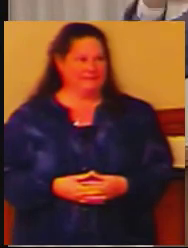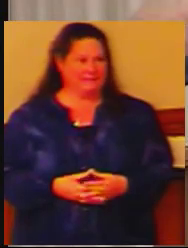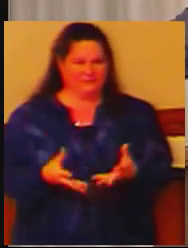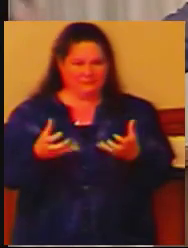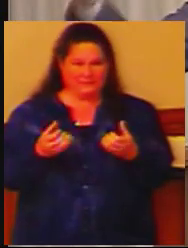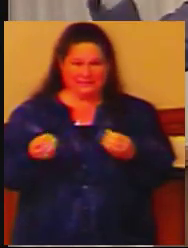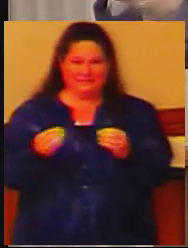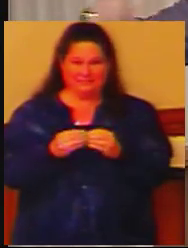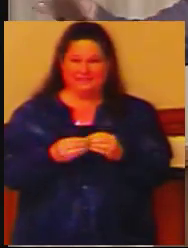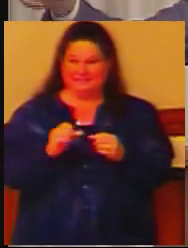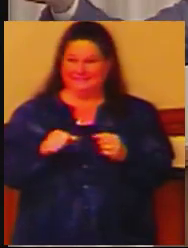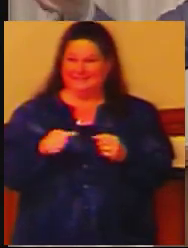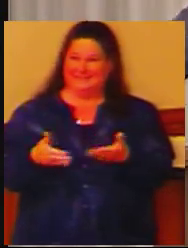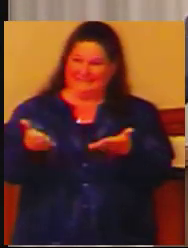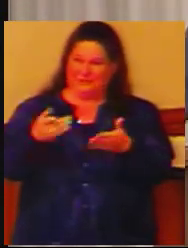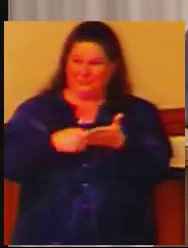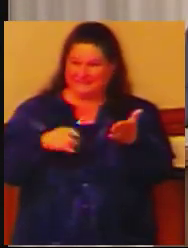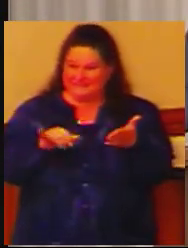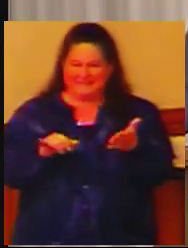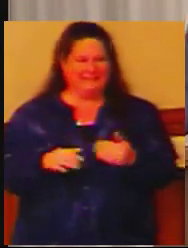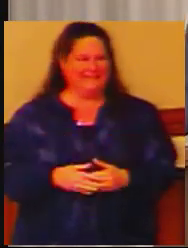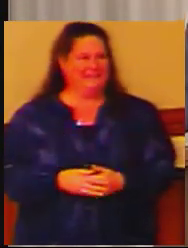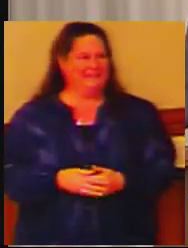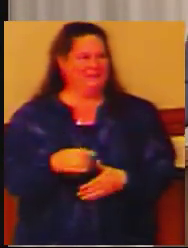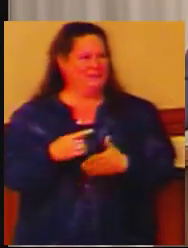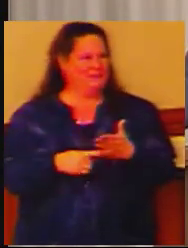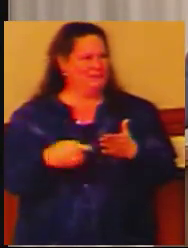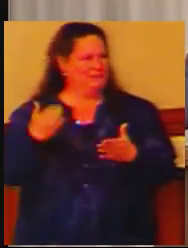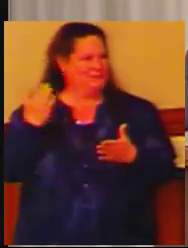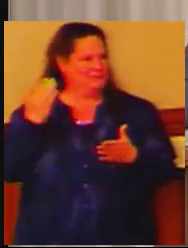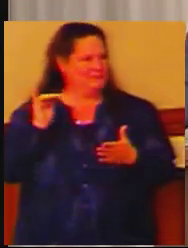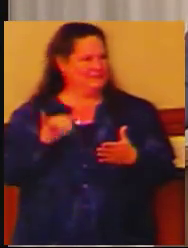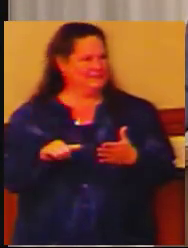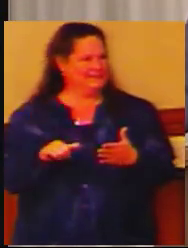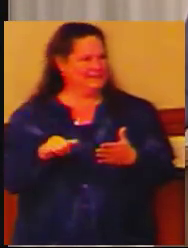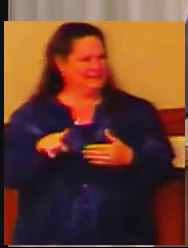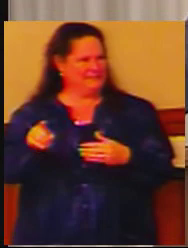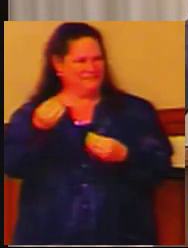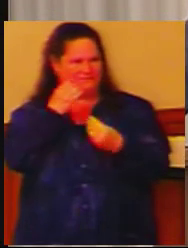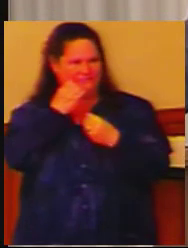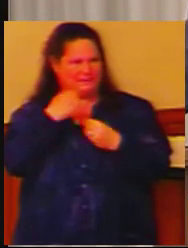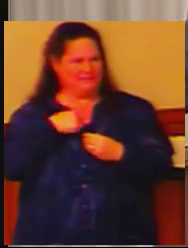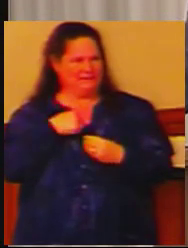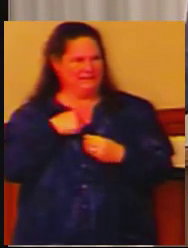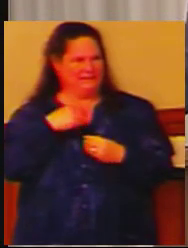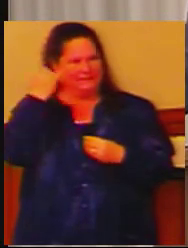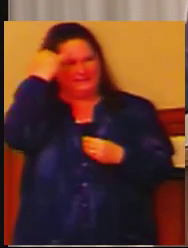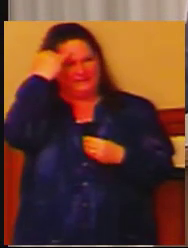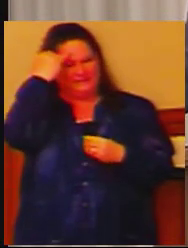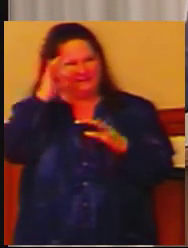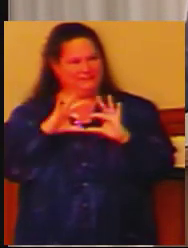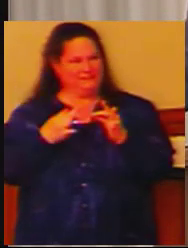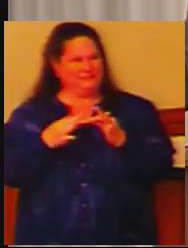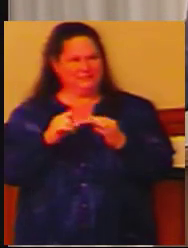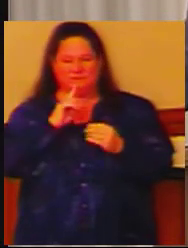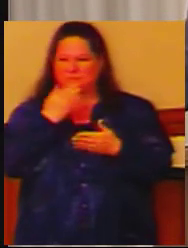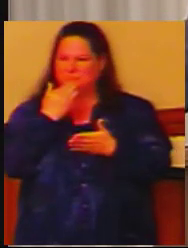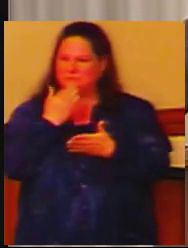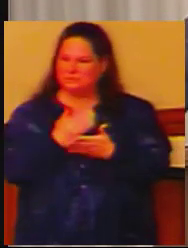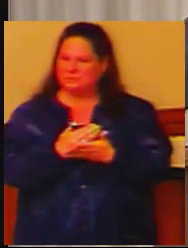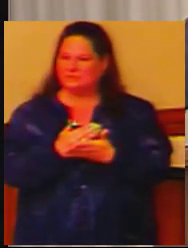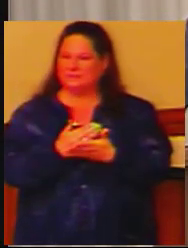Yeah, bring it on. What is that stuff? And it was, what was that stuff they fed me? It was an Indian company. It was so good. It